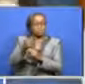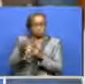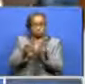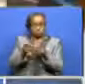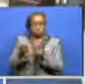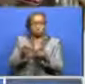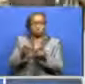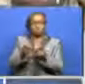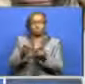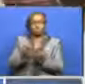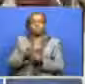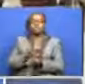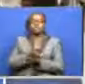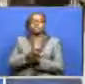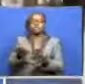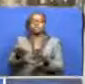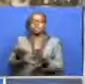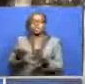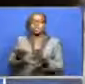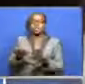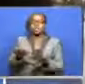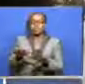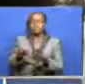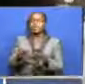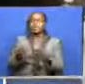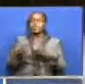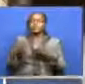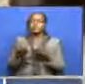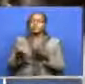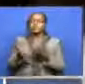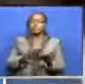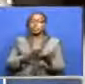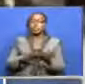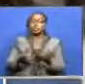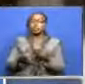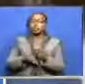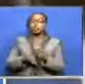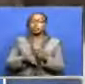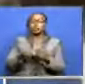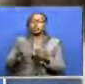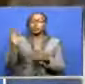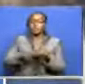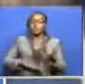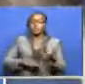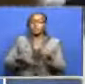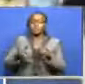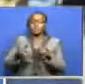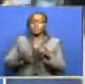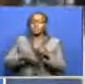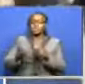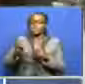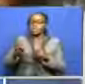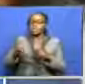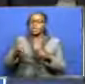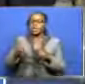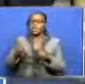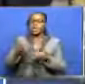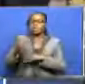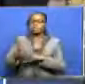virus. However, the number of fatalities surpassed the 600 mark after 8 more patients succumbed to the